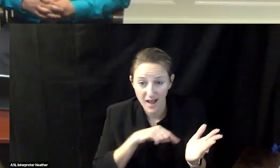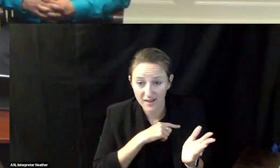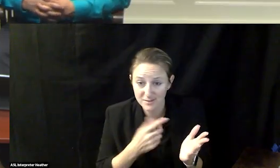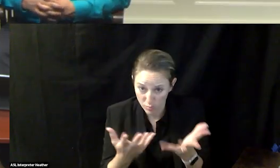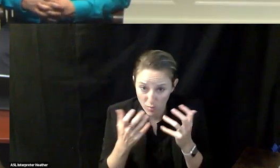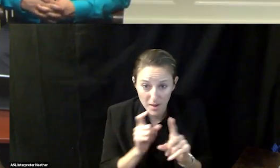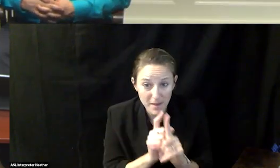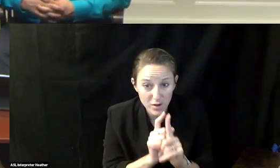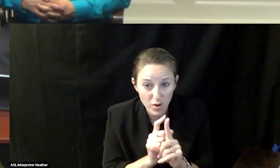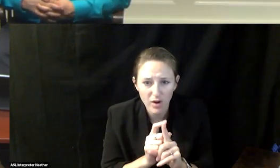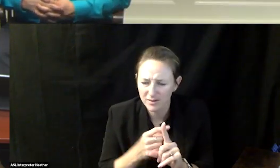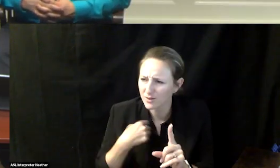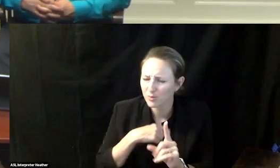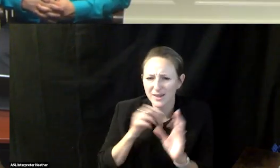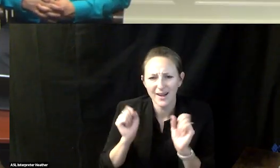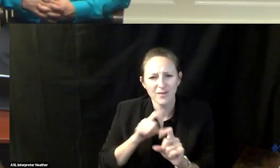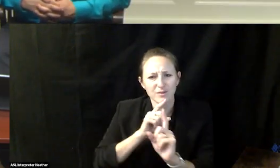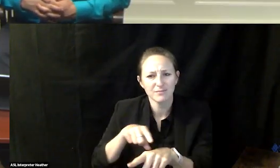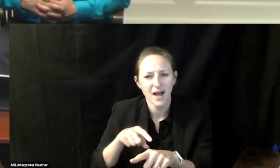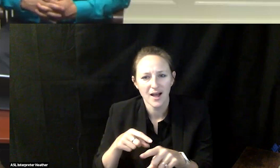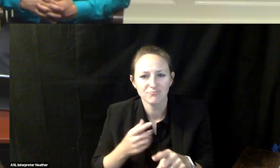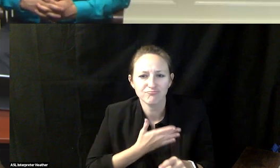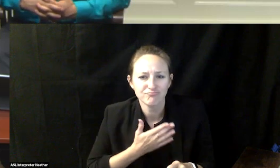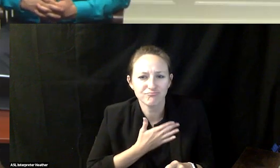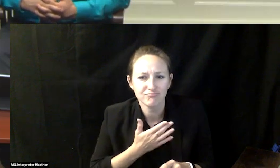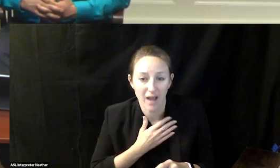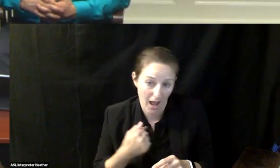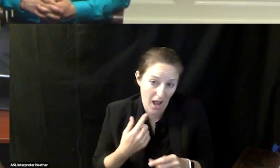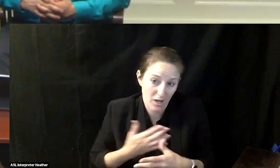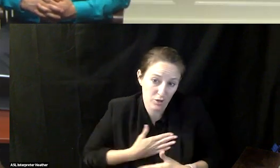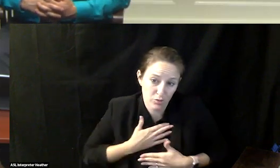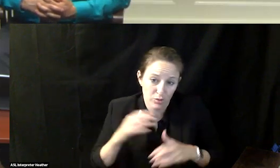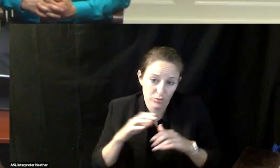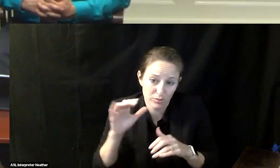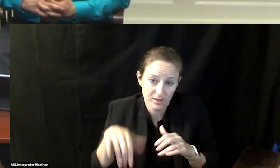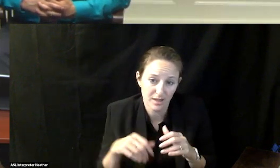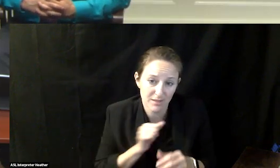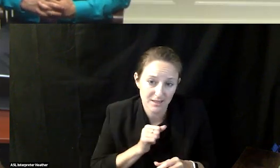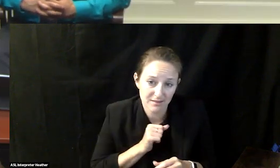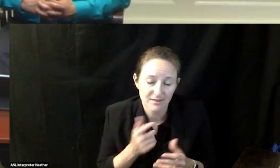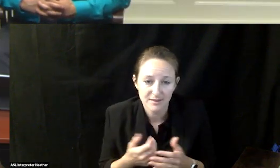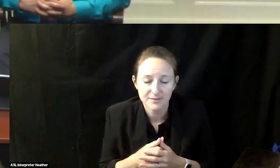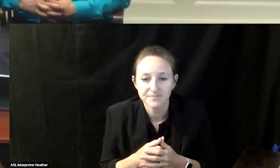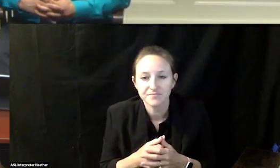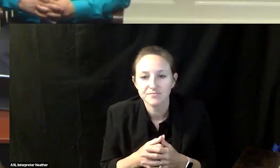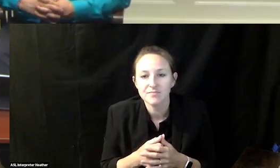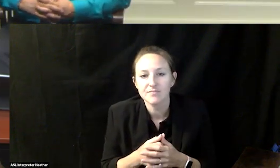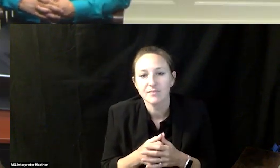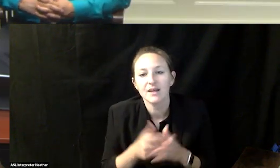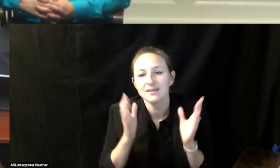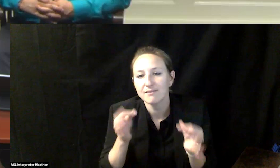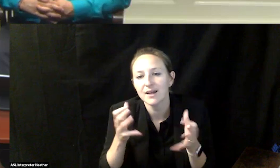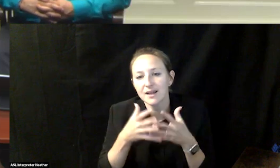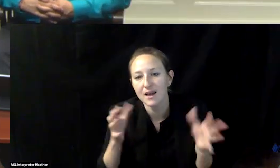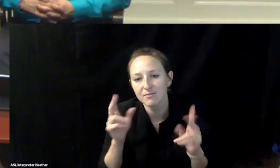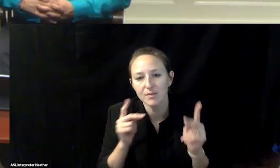That's something I certainly enjoy doing. But there's definitely a lot of folks out there who would be willing to do that kind